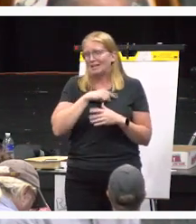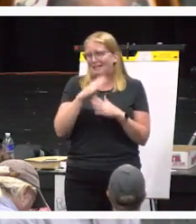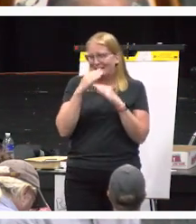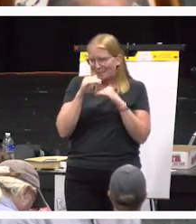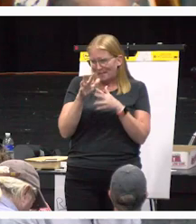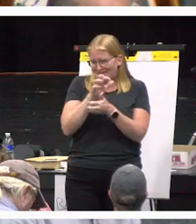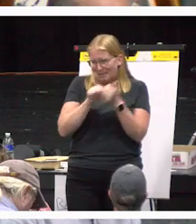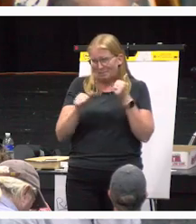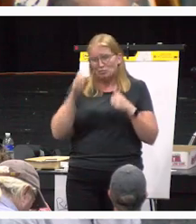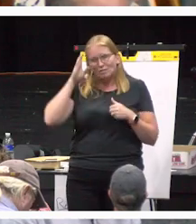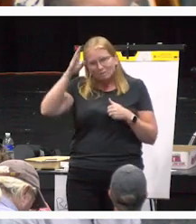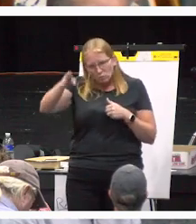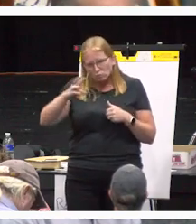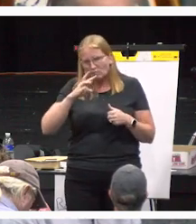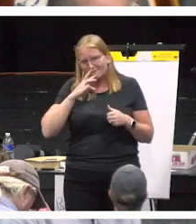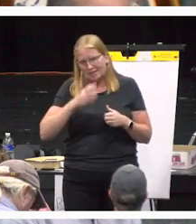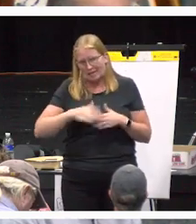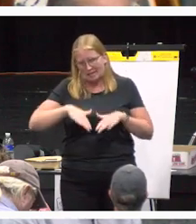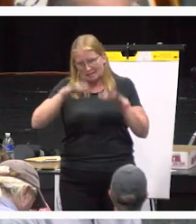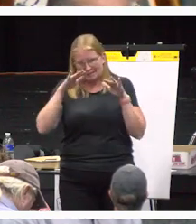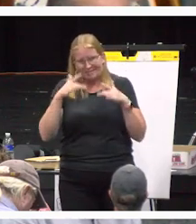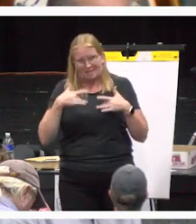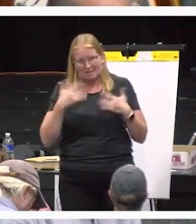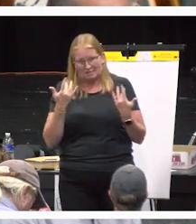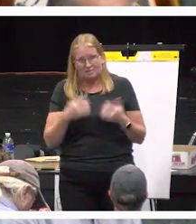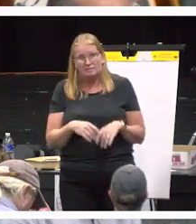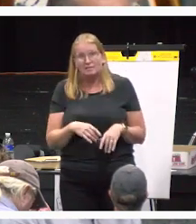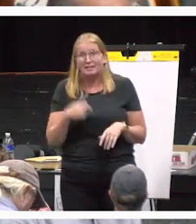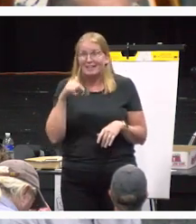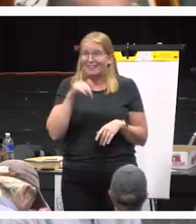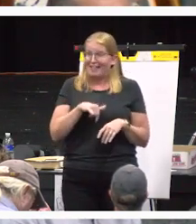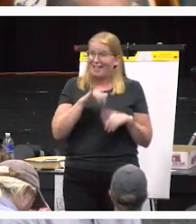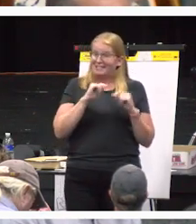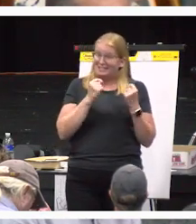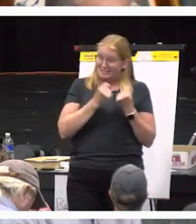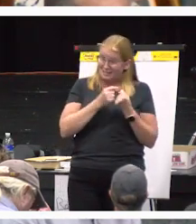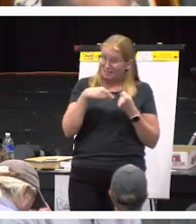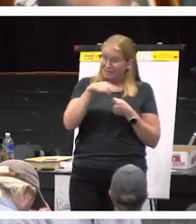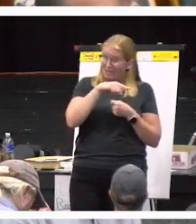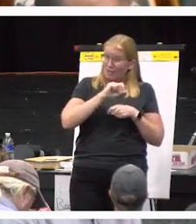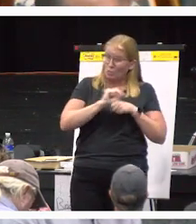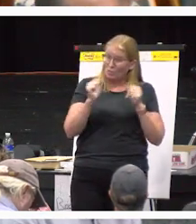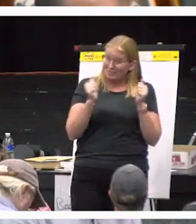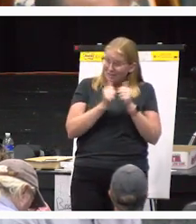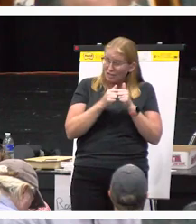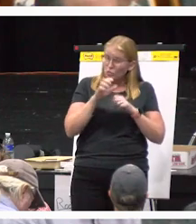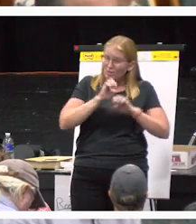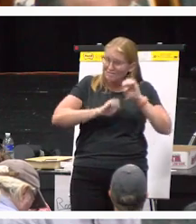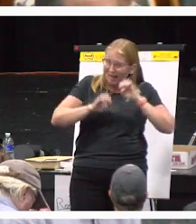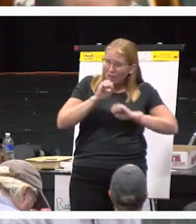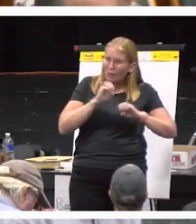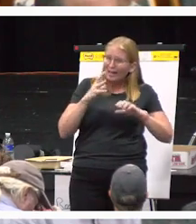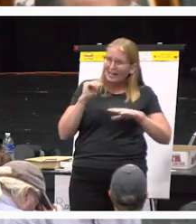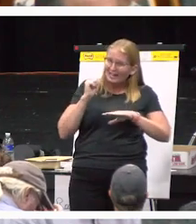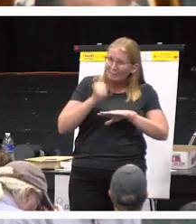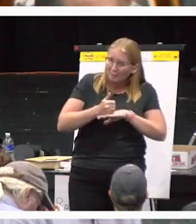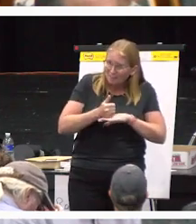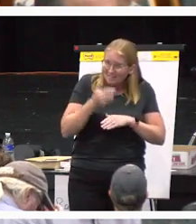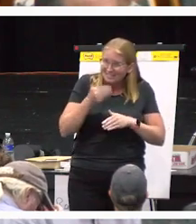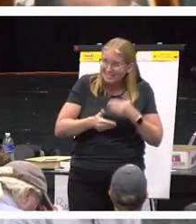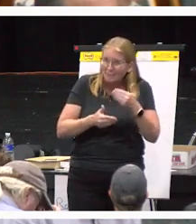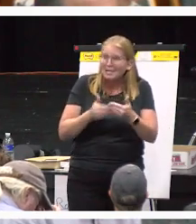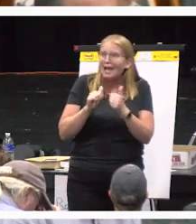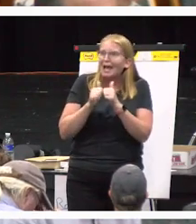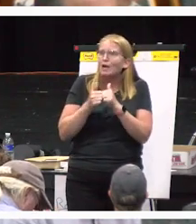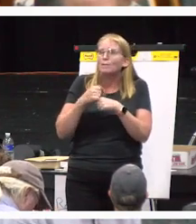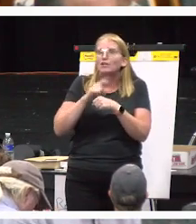flooding events. This team could work together to evaluate and implement steps, including slowing the